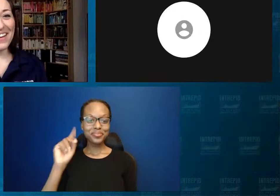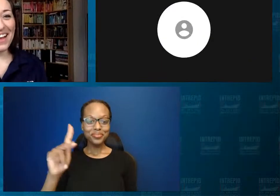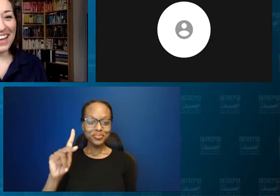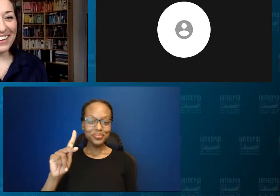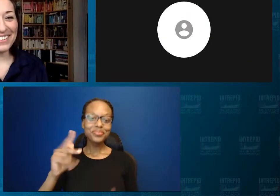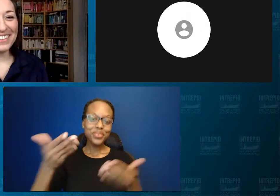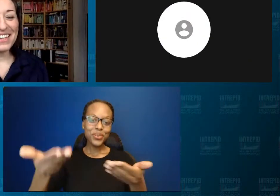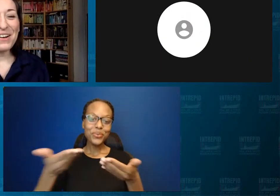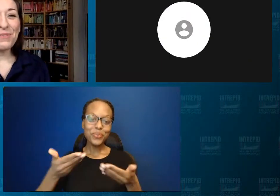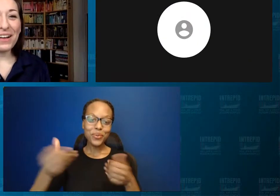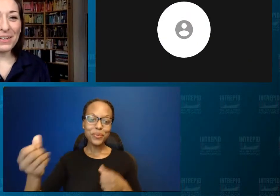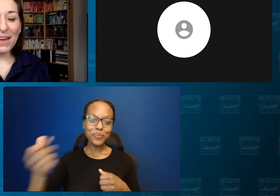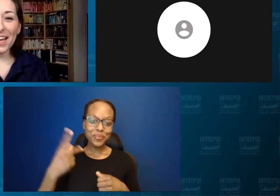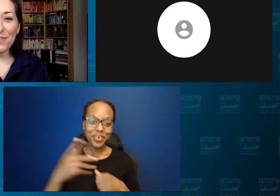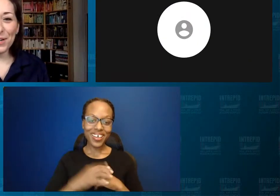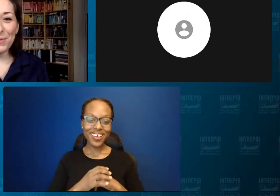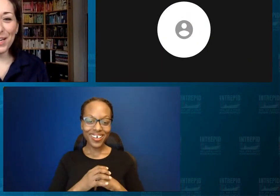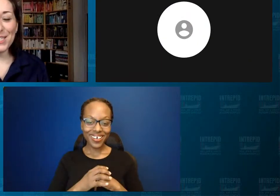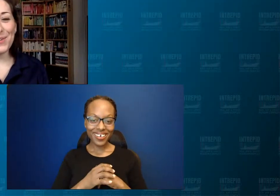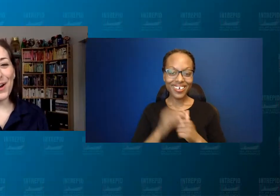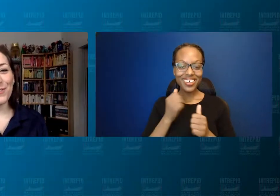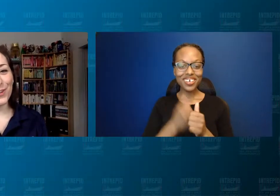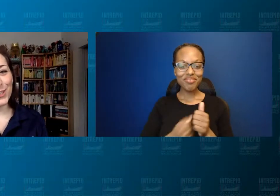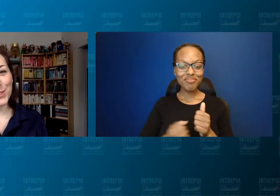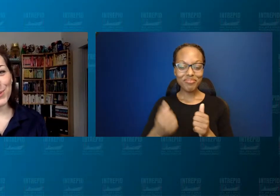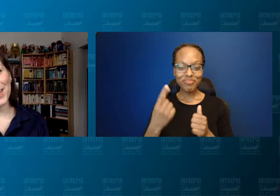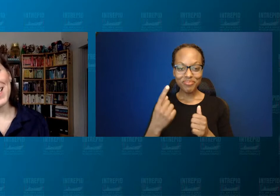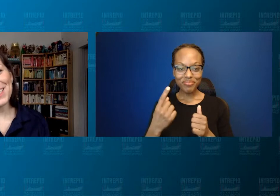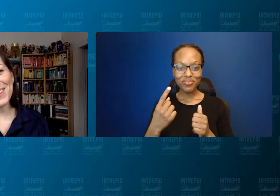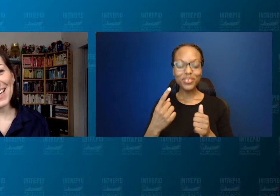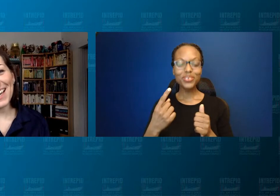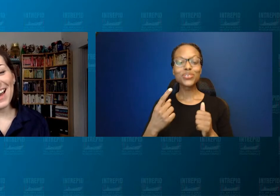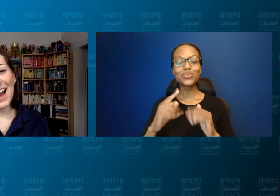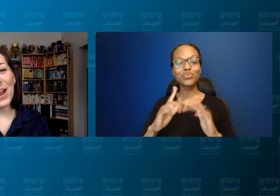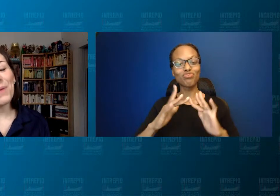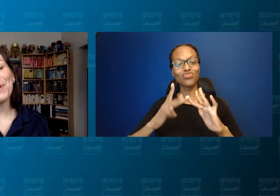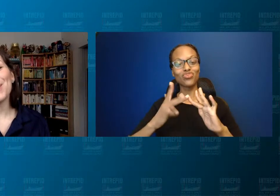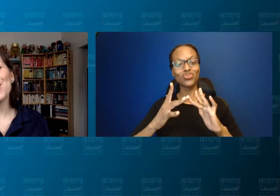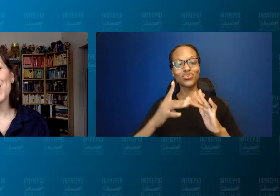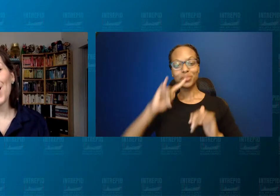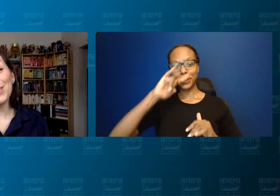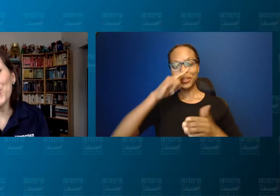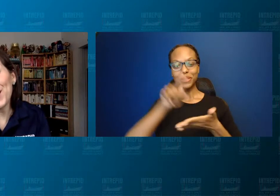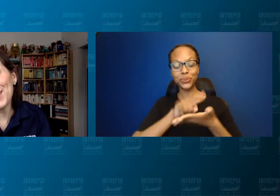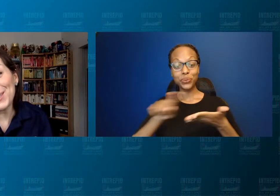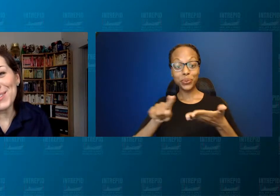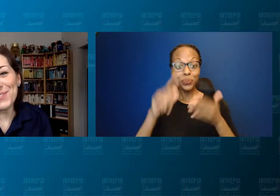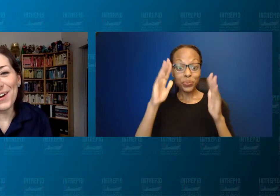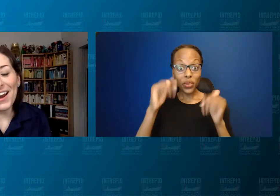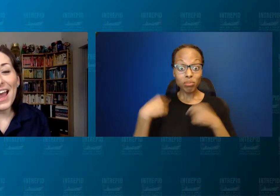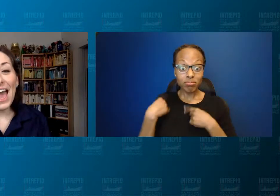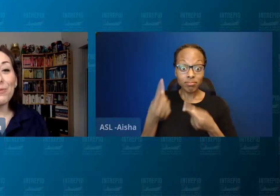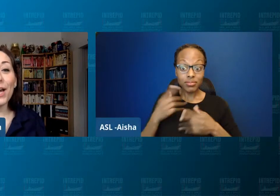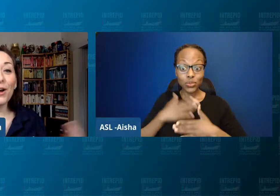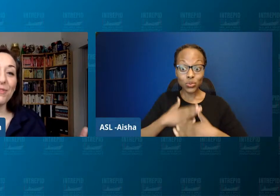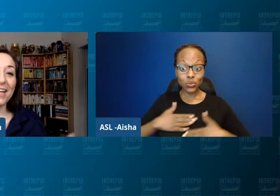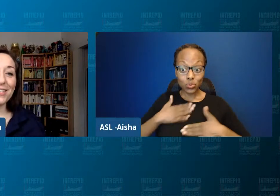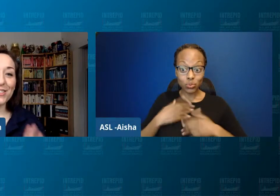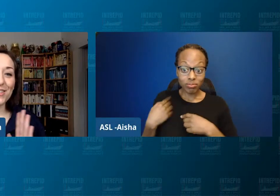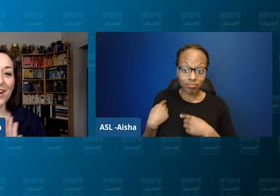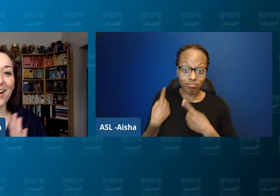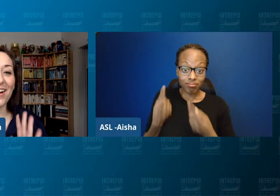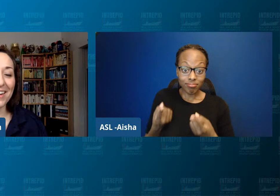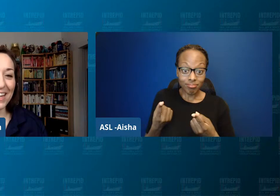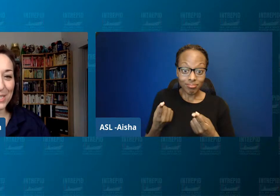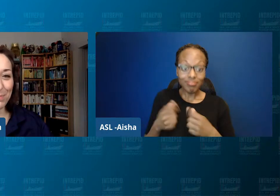There we go. Hello. Welcome back, everyone, to our virtual Kids Week. I hope you are enjoying the show so far, and we are ready